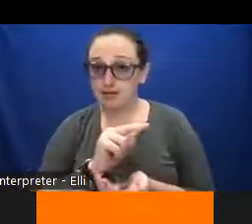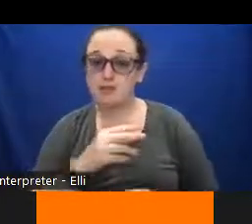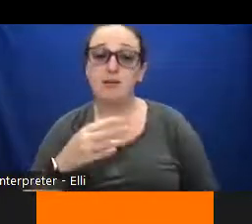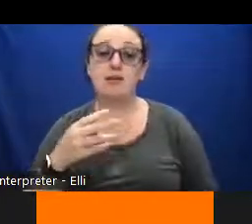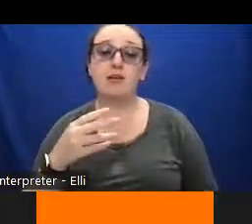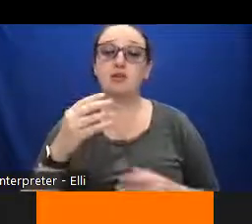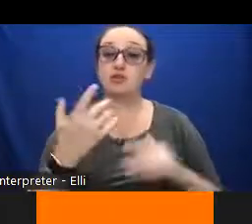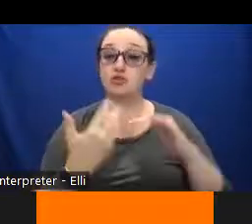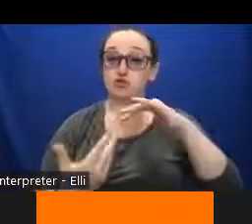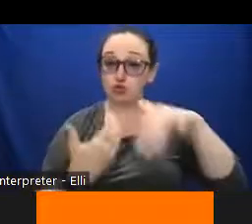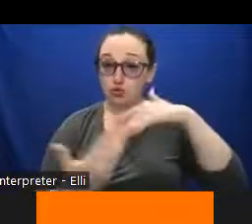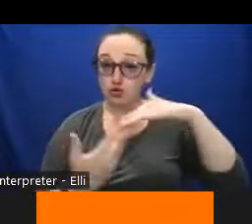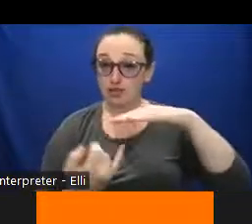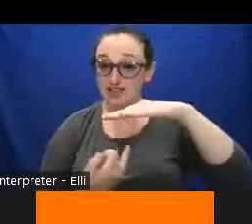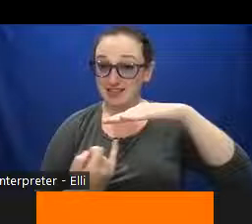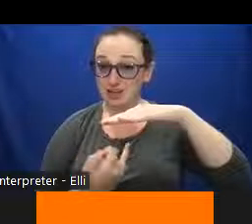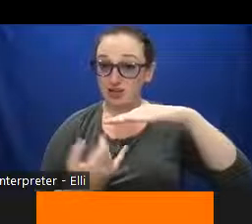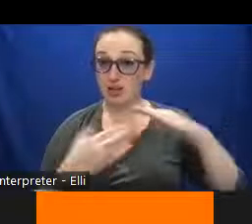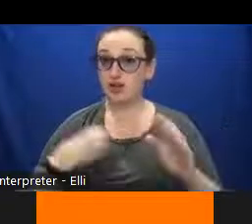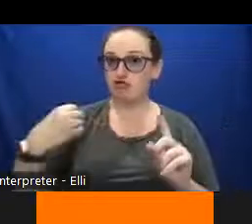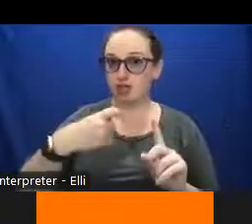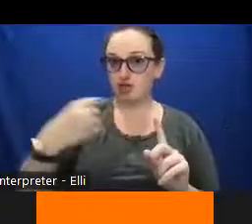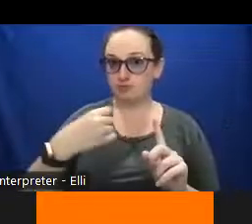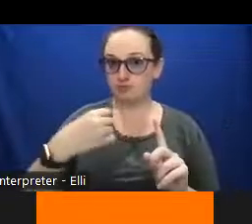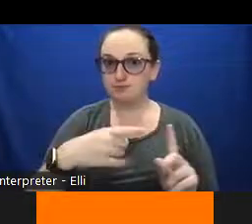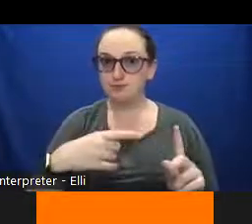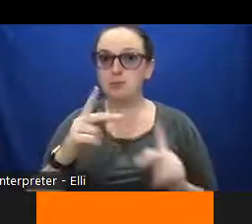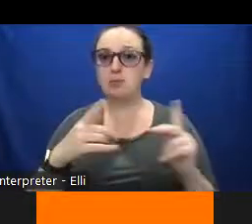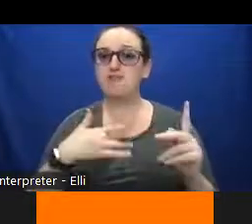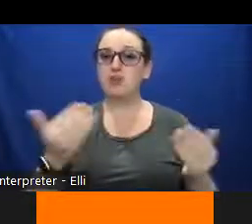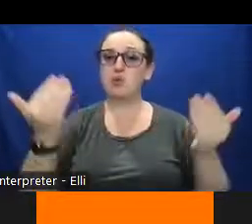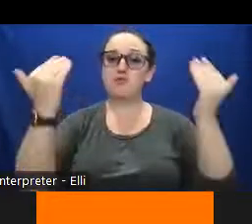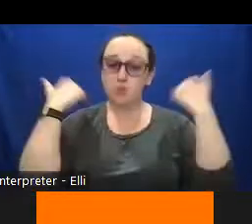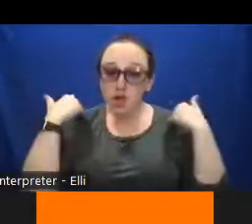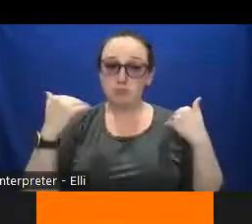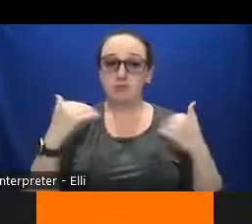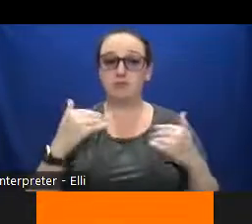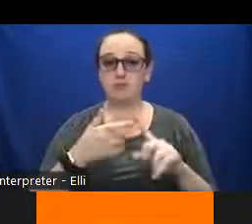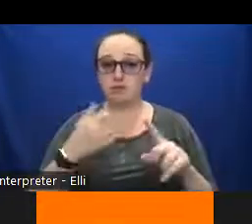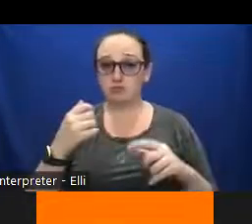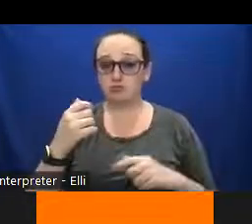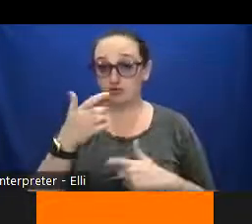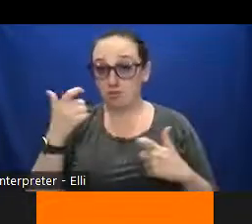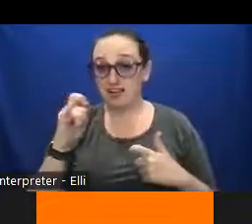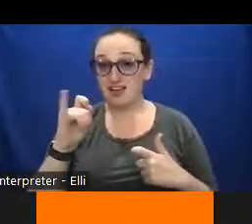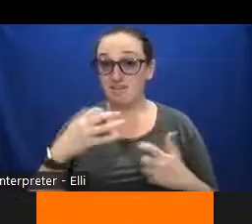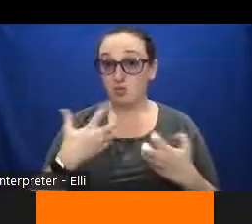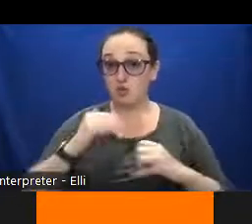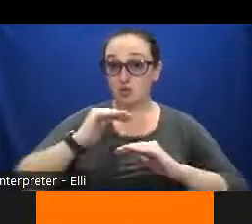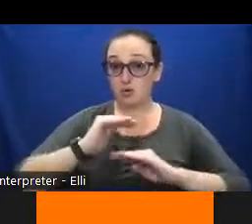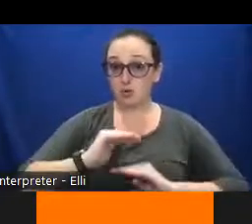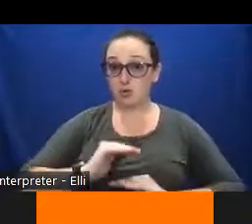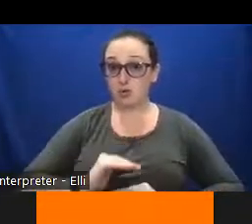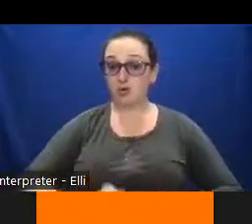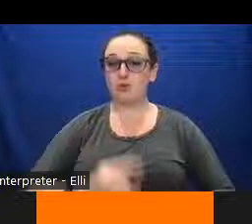triggers. People often feel overwhelmed by the symptoms of trauma. This can lead to using alcohol or other drugs to block